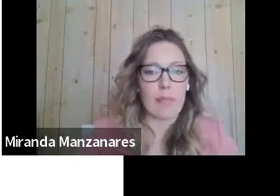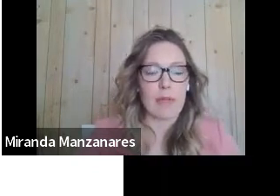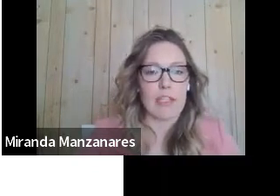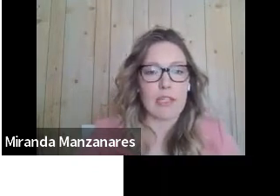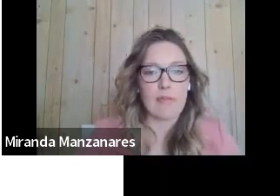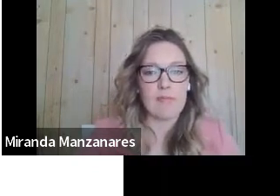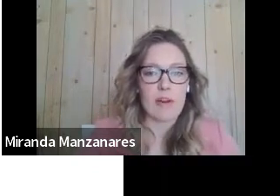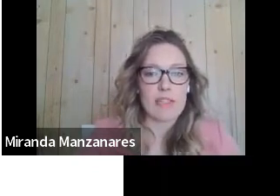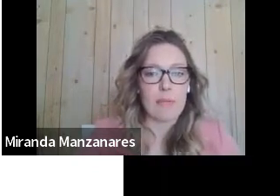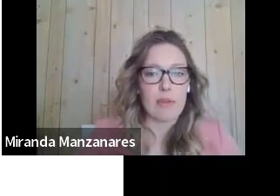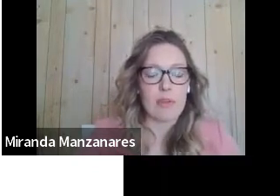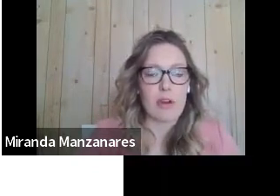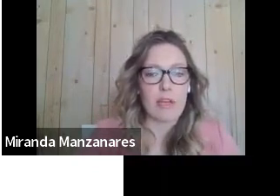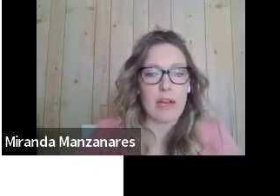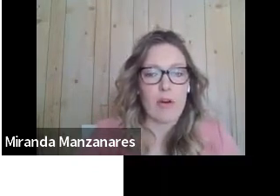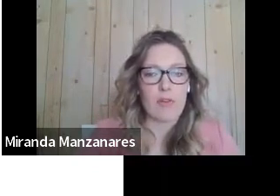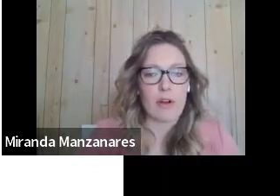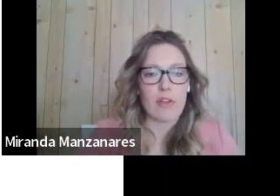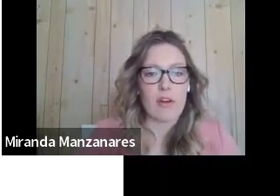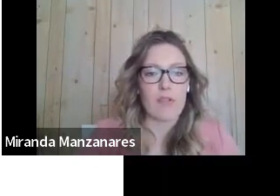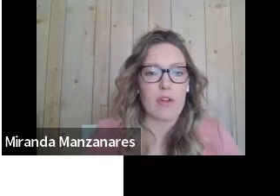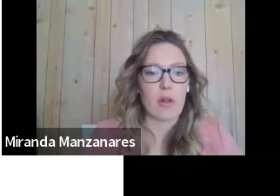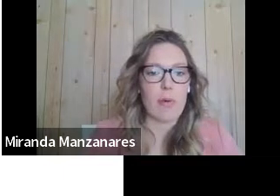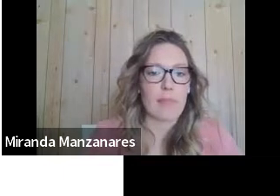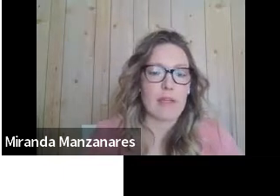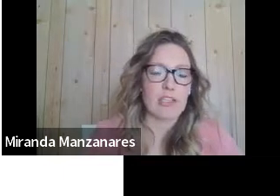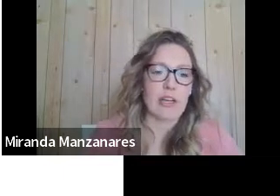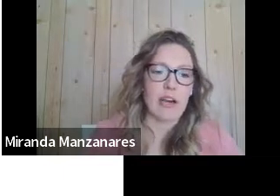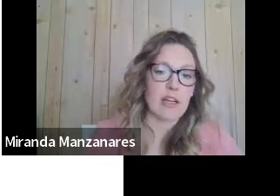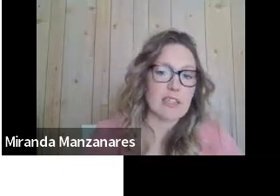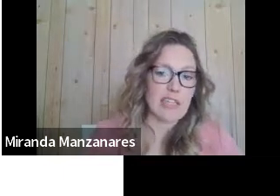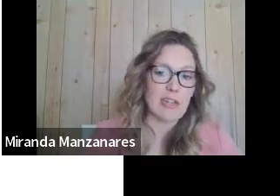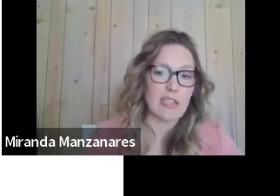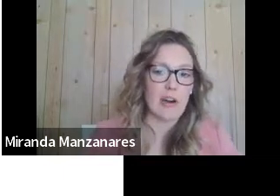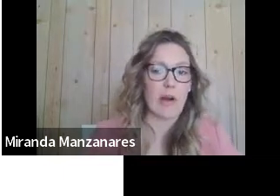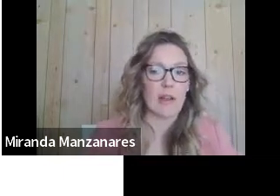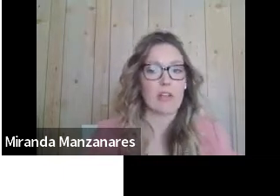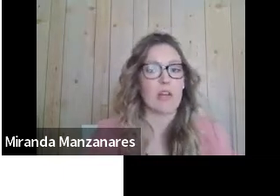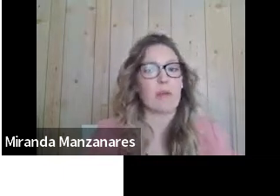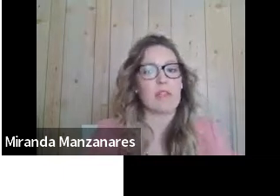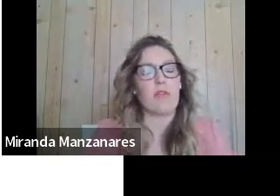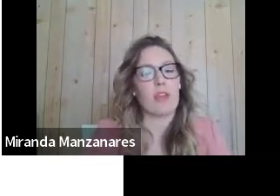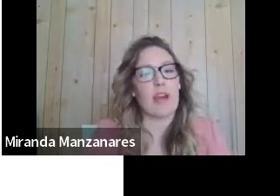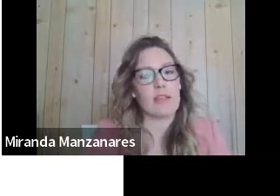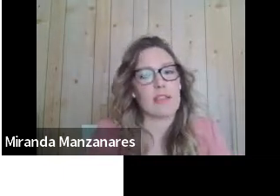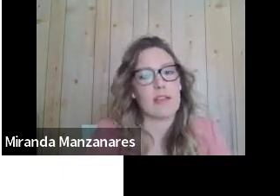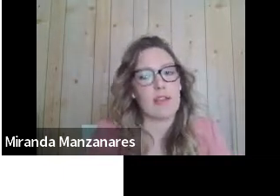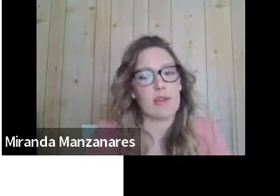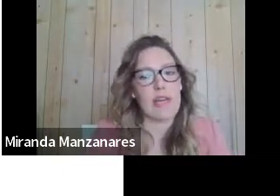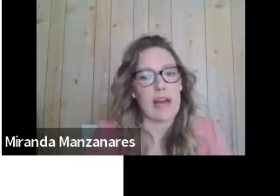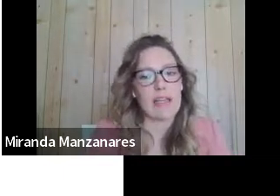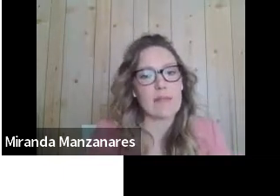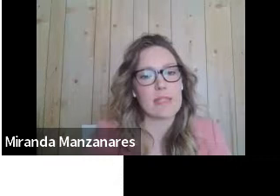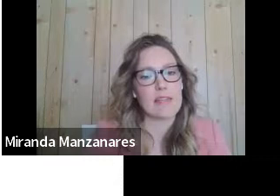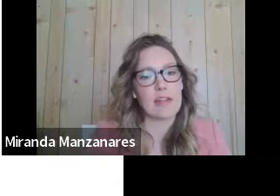growing population. For example, youth currently account for a third of the global population and are continuing to grow at large numbers over the next